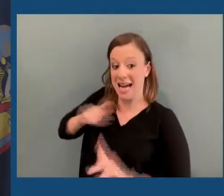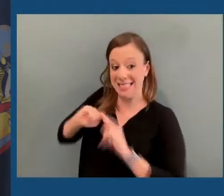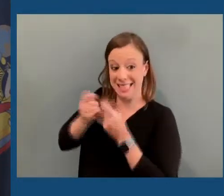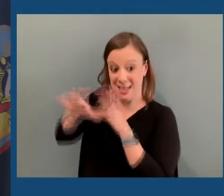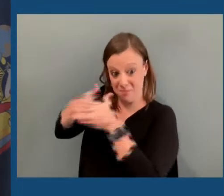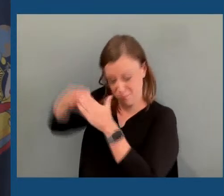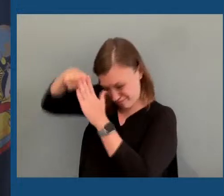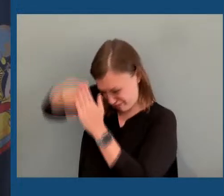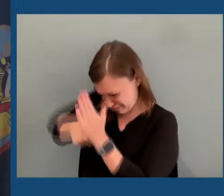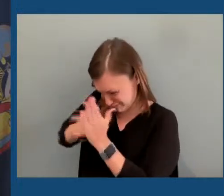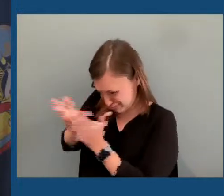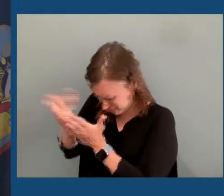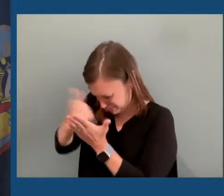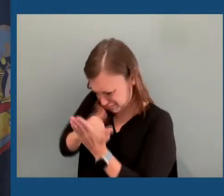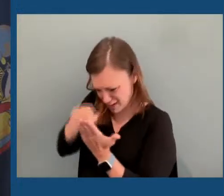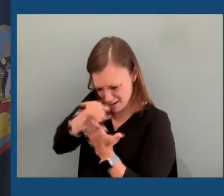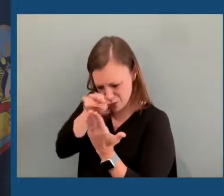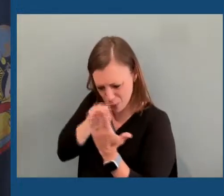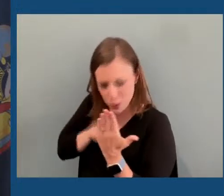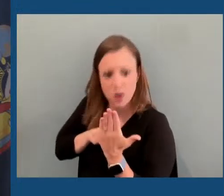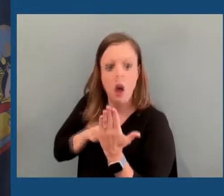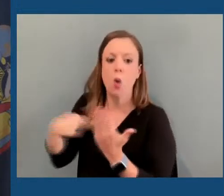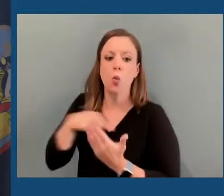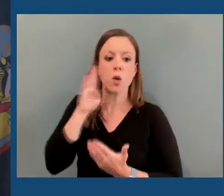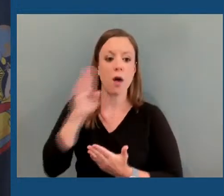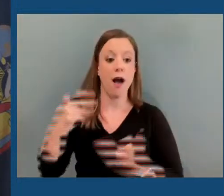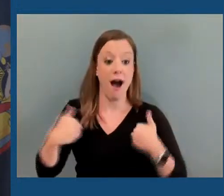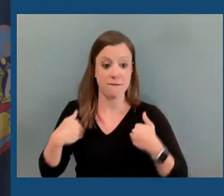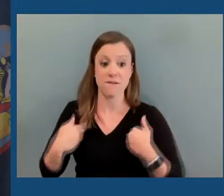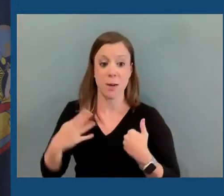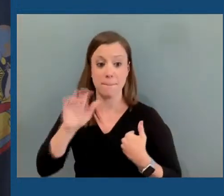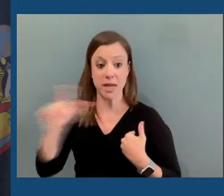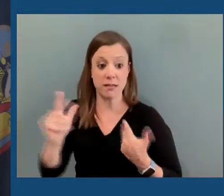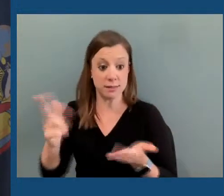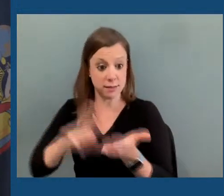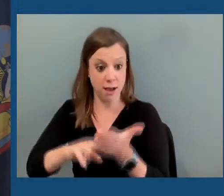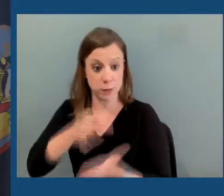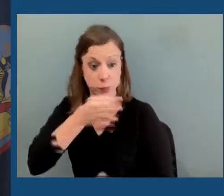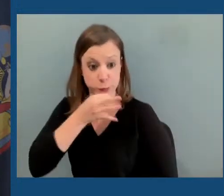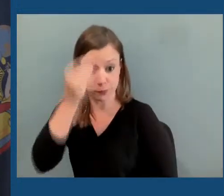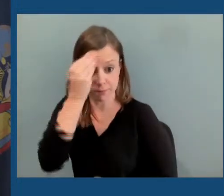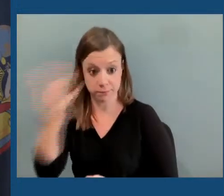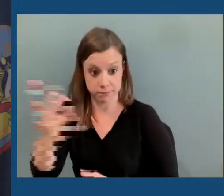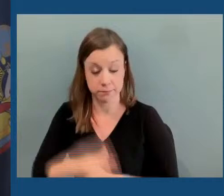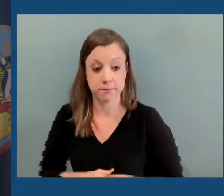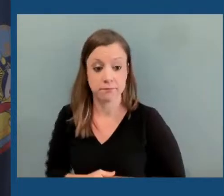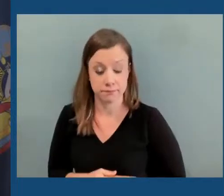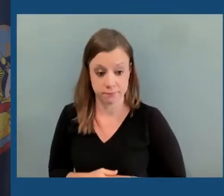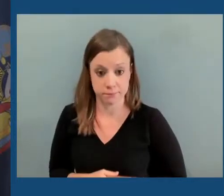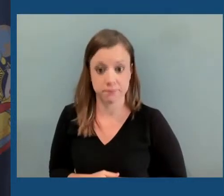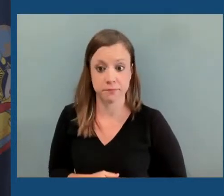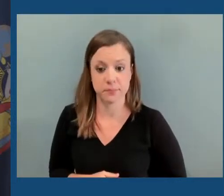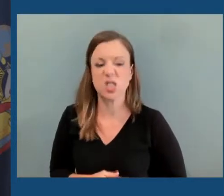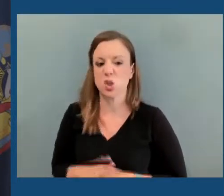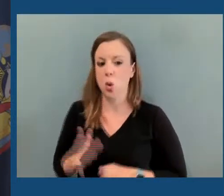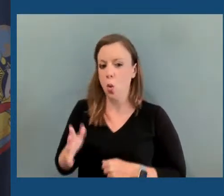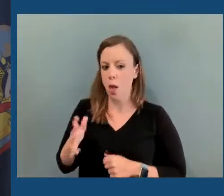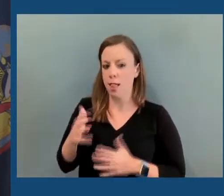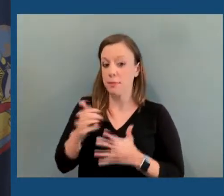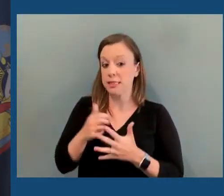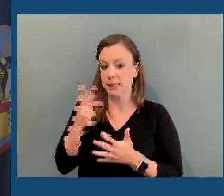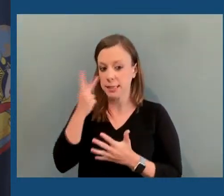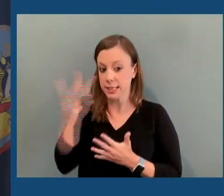now. And we have some bill signings coming up very soon that we'll be talking about. So let me see the priority of that order.